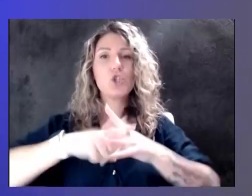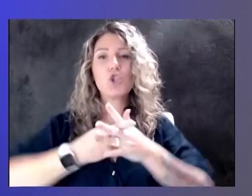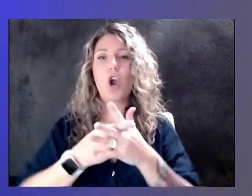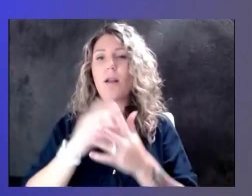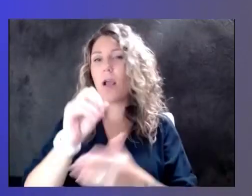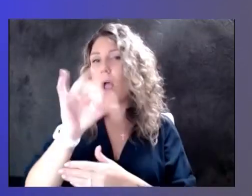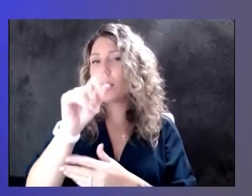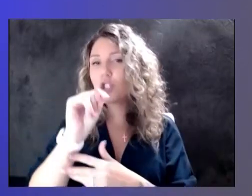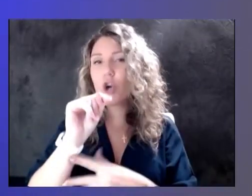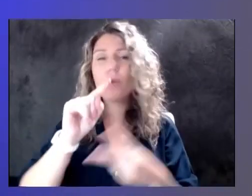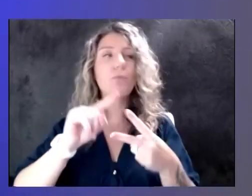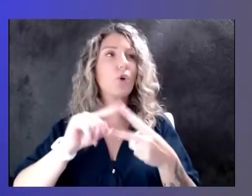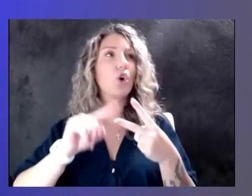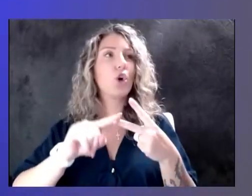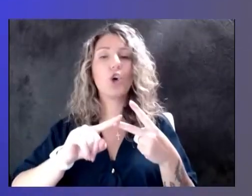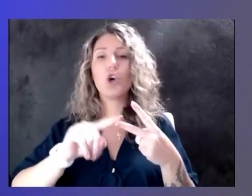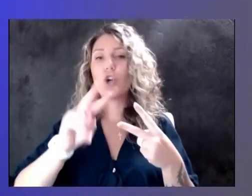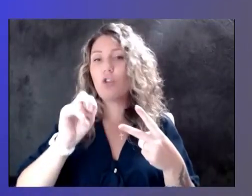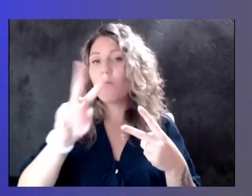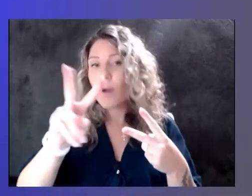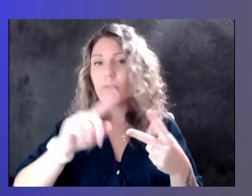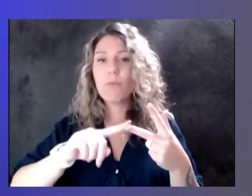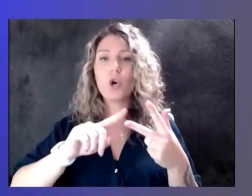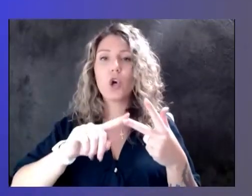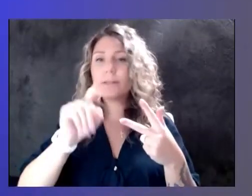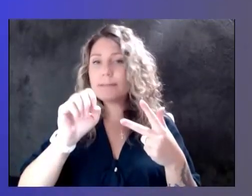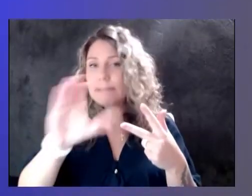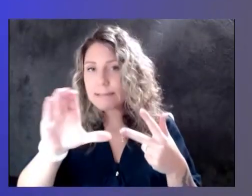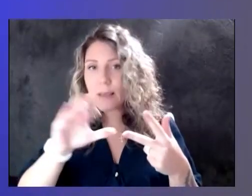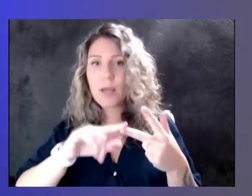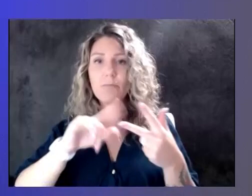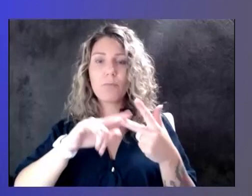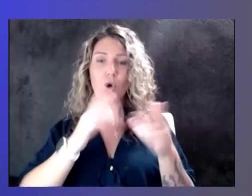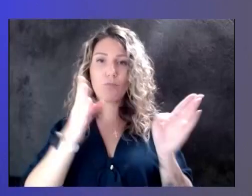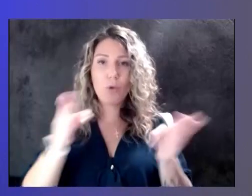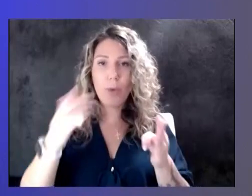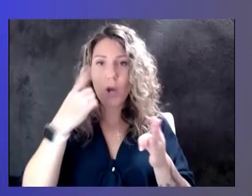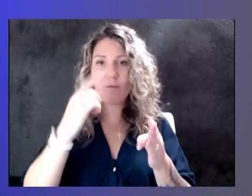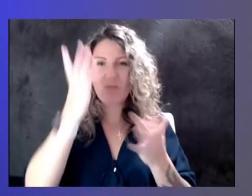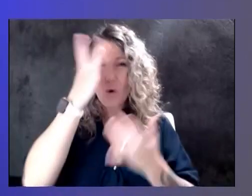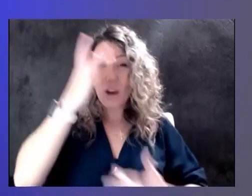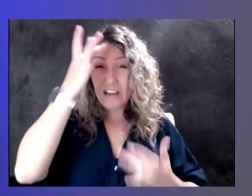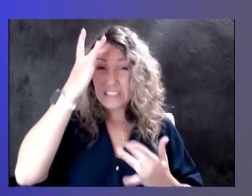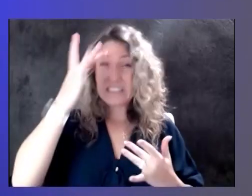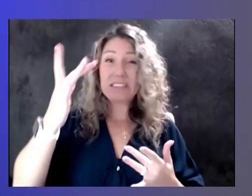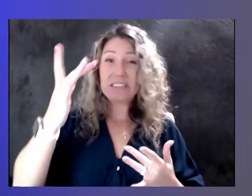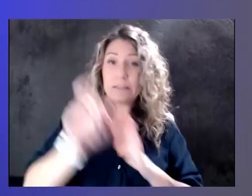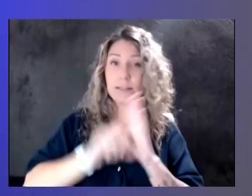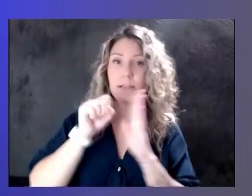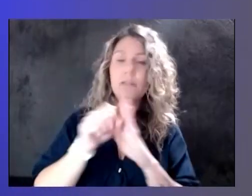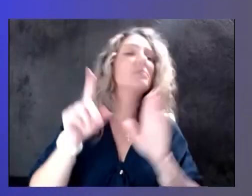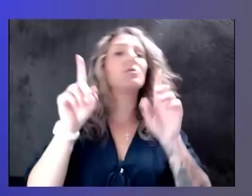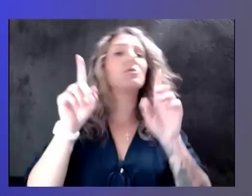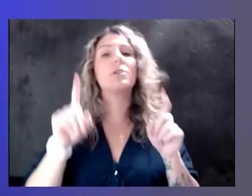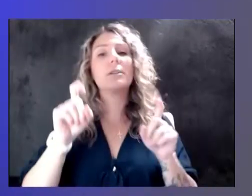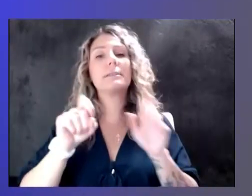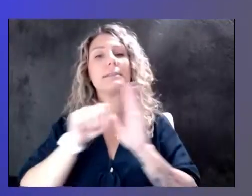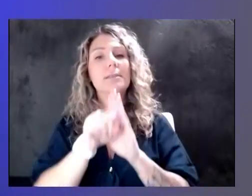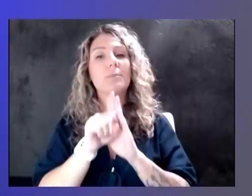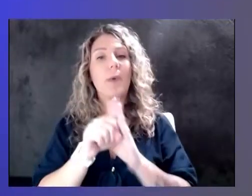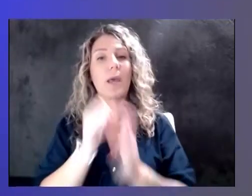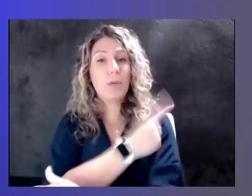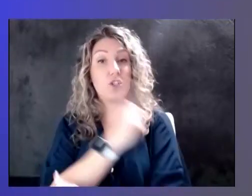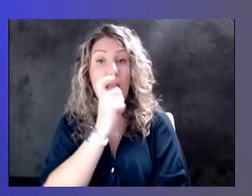as we prepare for our respiratory viral season. We're going to start testing symptomatic patients, not only for COVID,